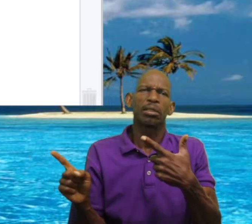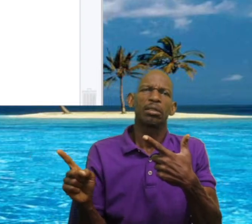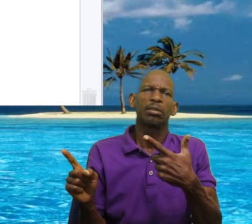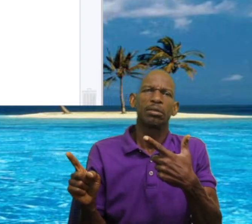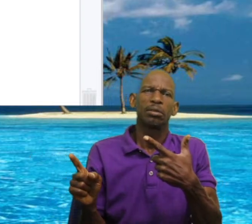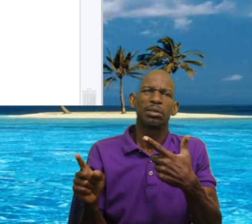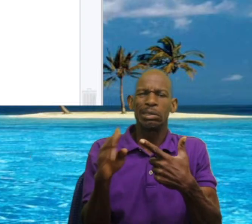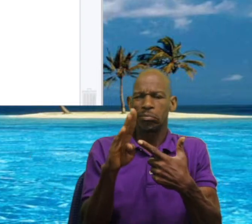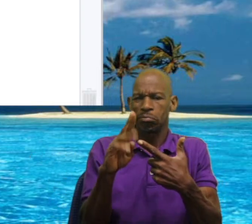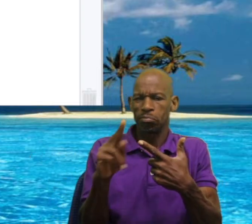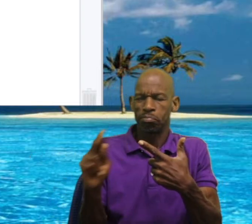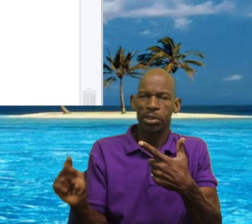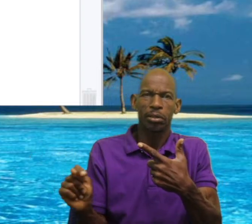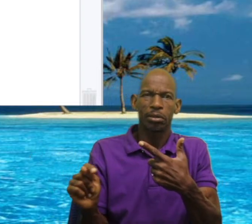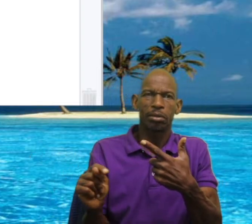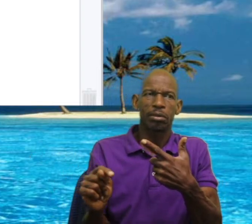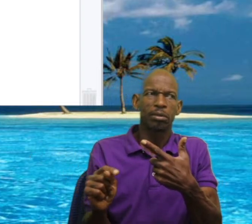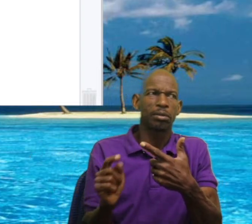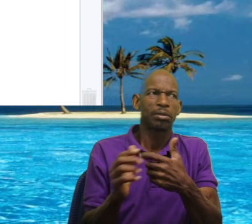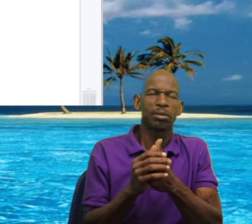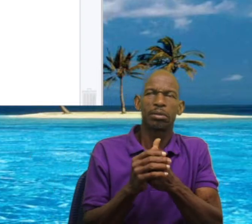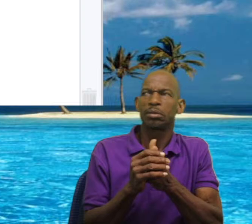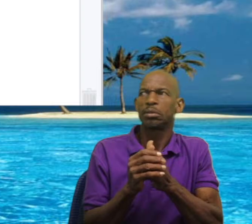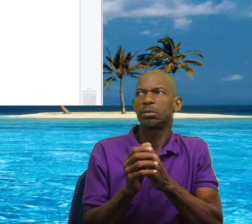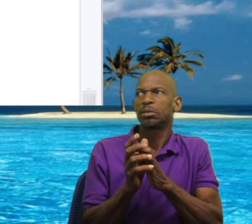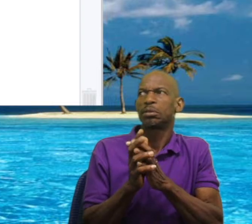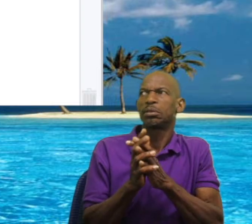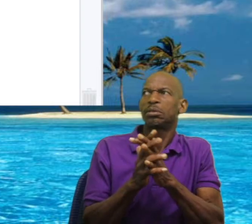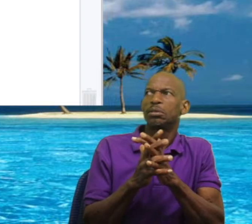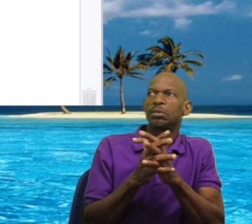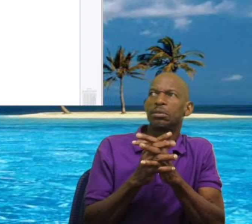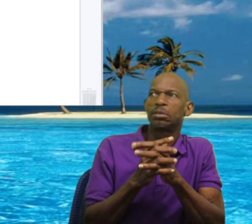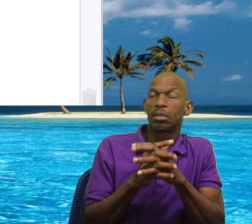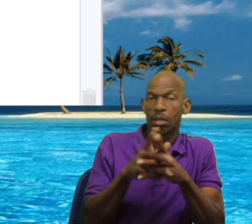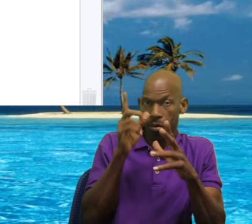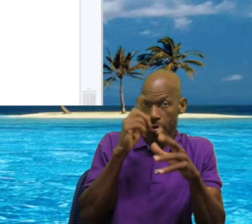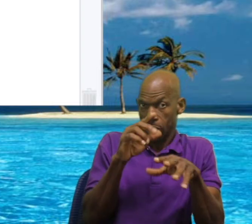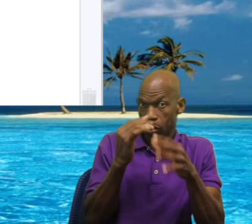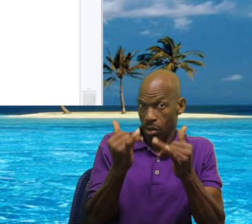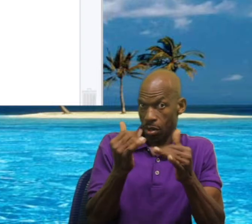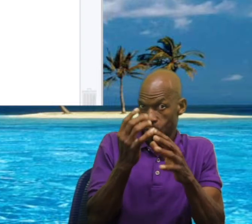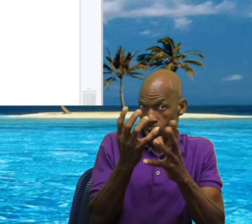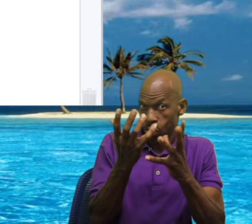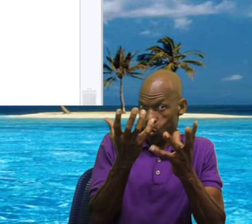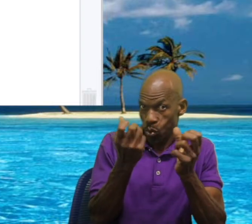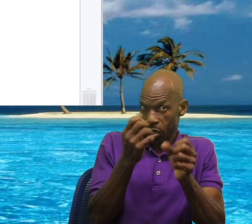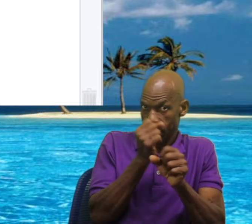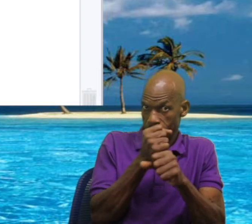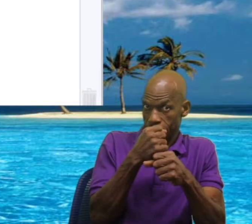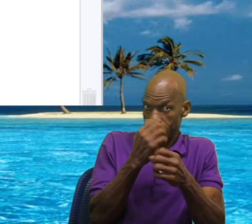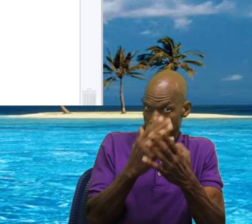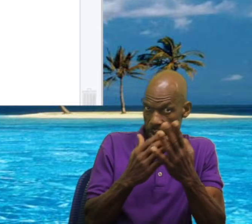but to complete some sentences and to join the sentences.